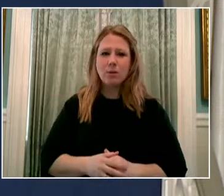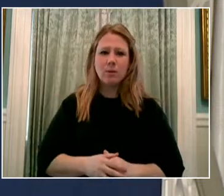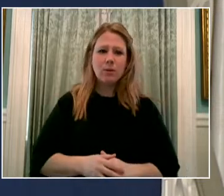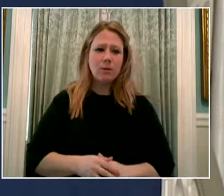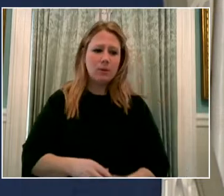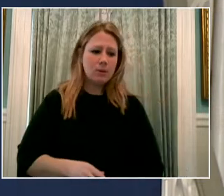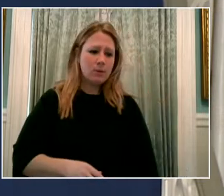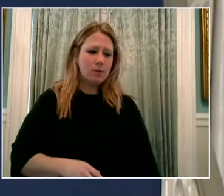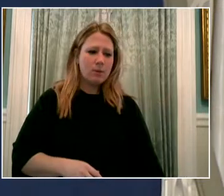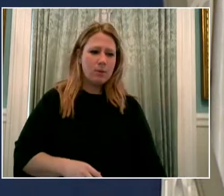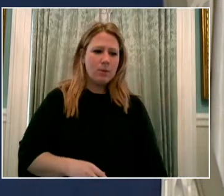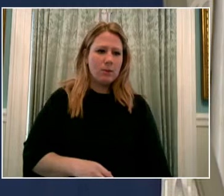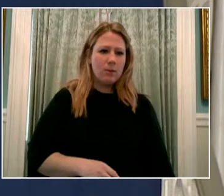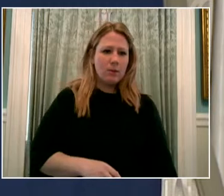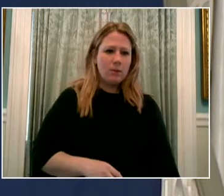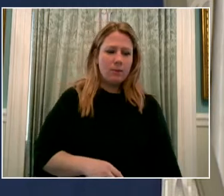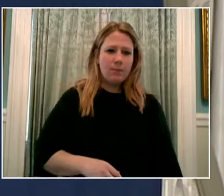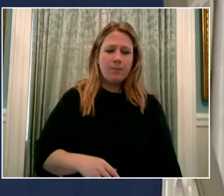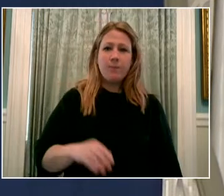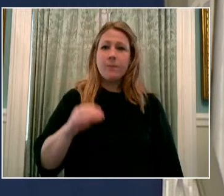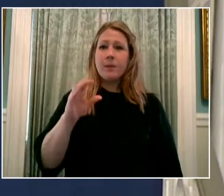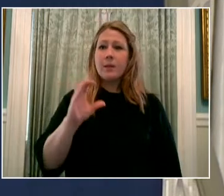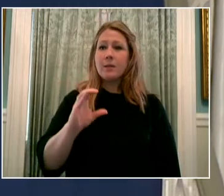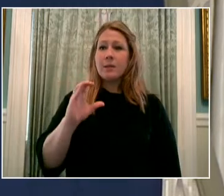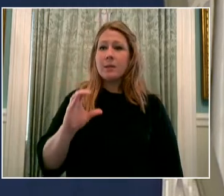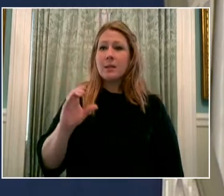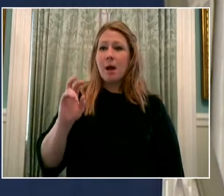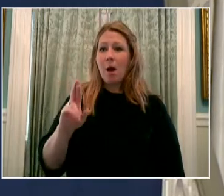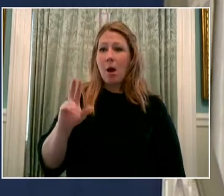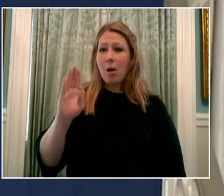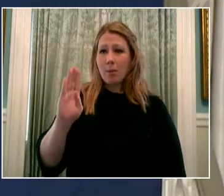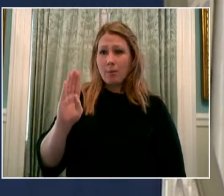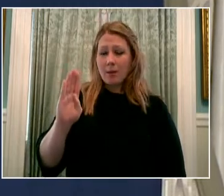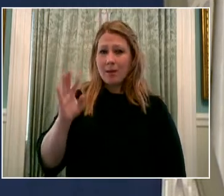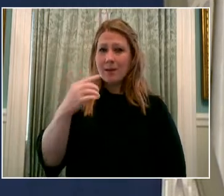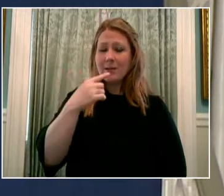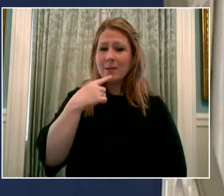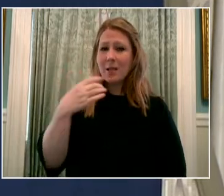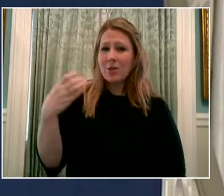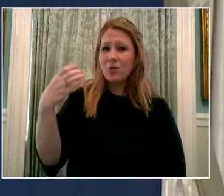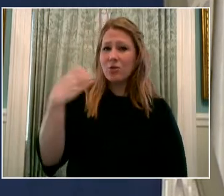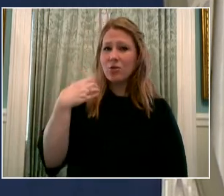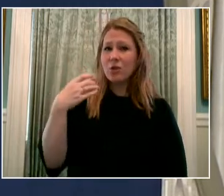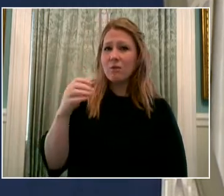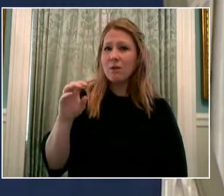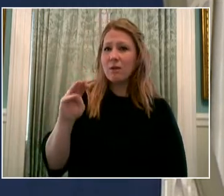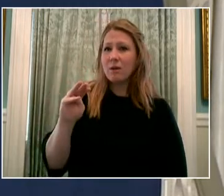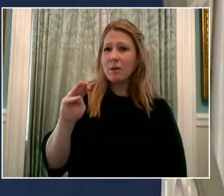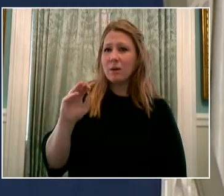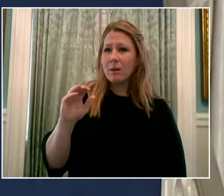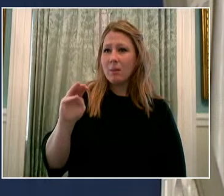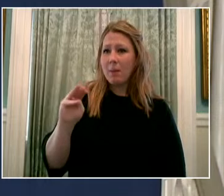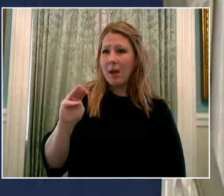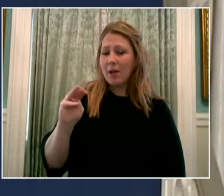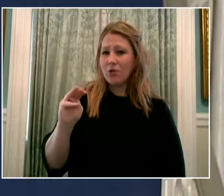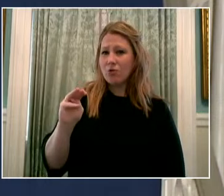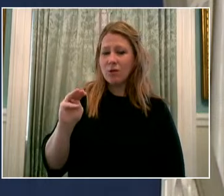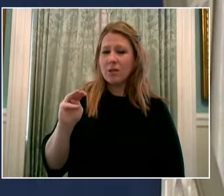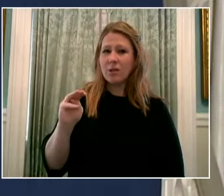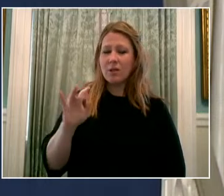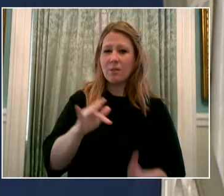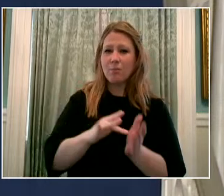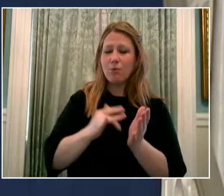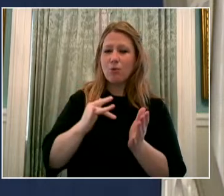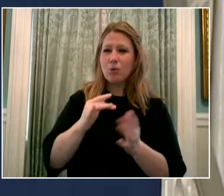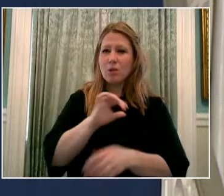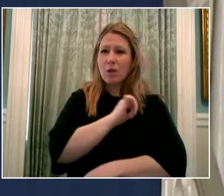Mayor, the CCRB just found that Chief Madry abused his authority by interfering in the arrest of one of his former colleagues